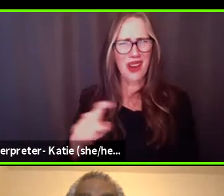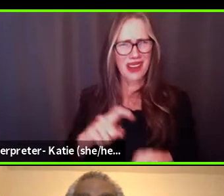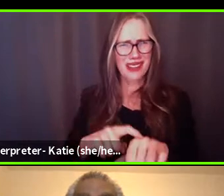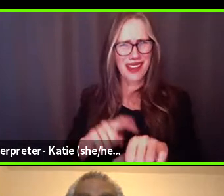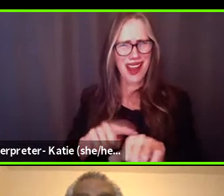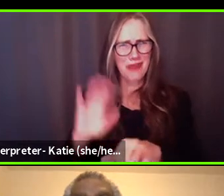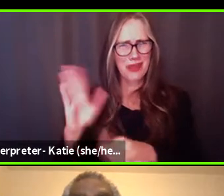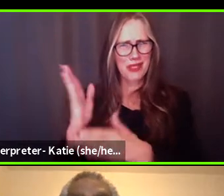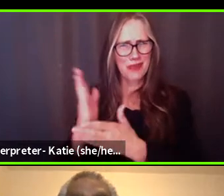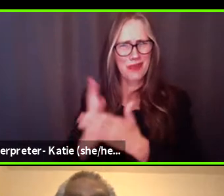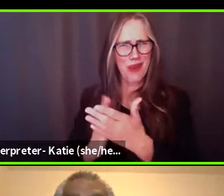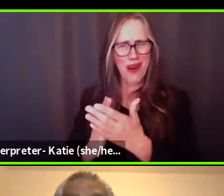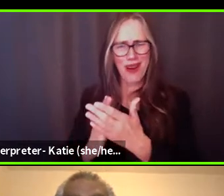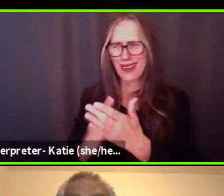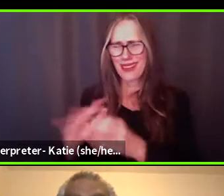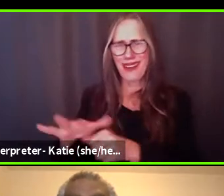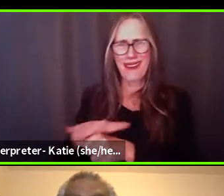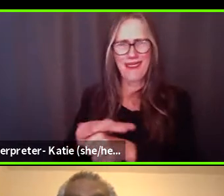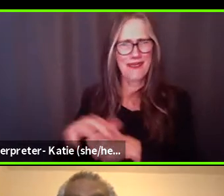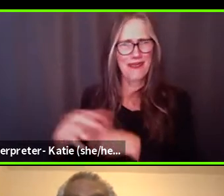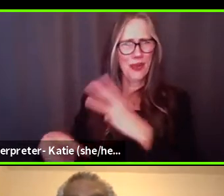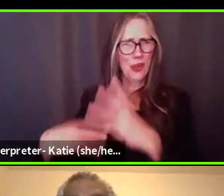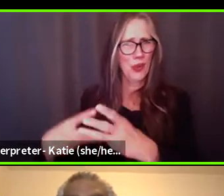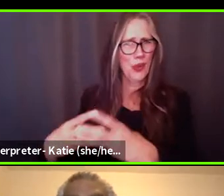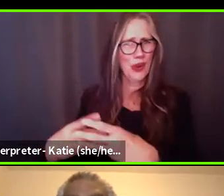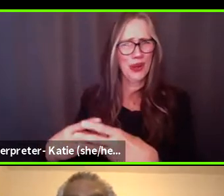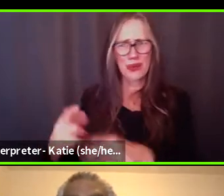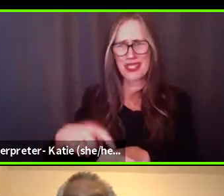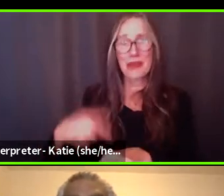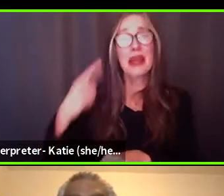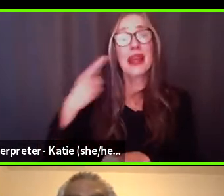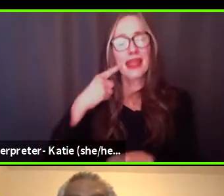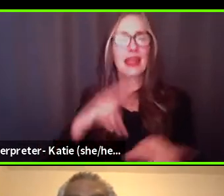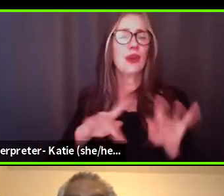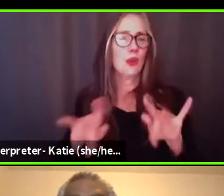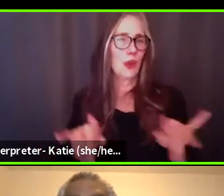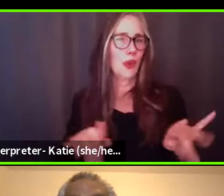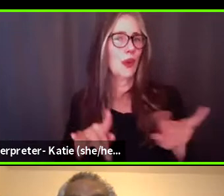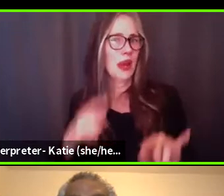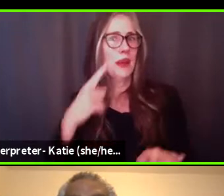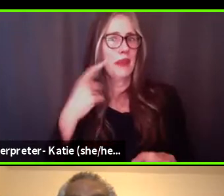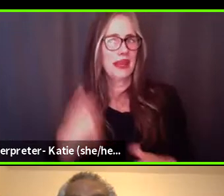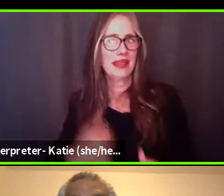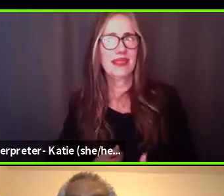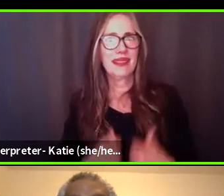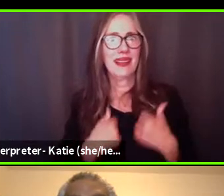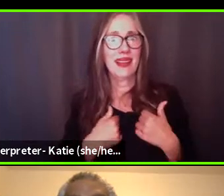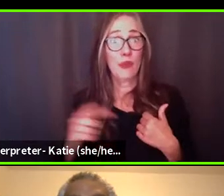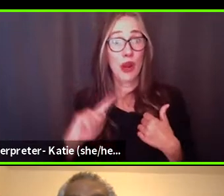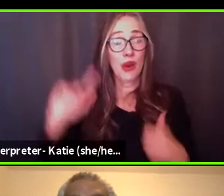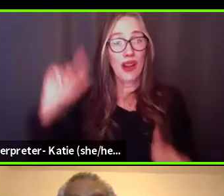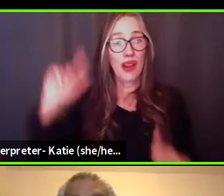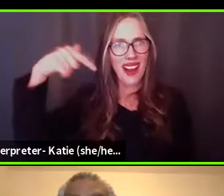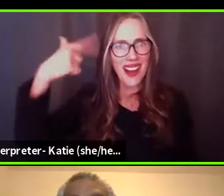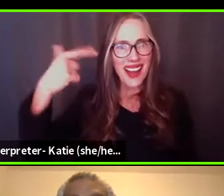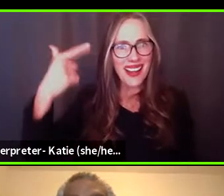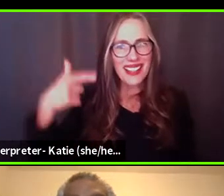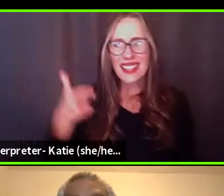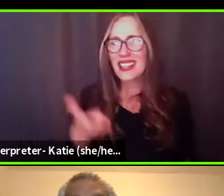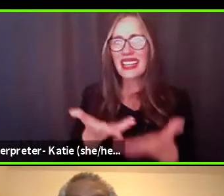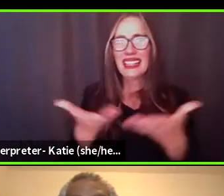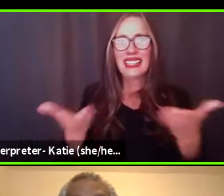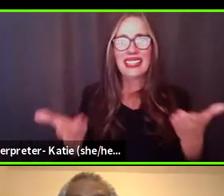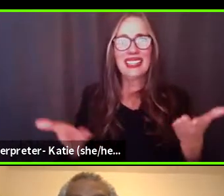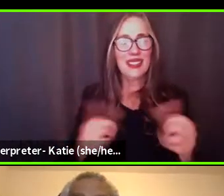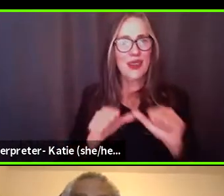he's recording it or something i think he must be so benedict's in in london and he's been here the whole time at